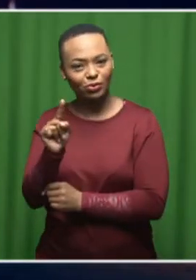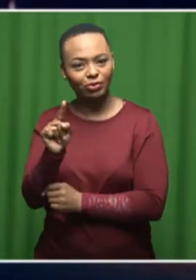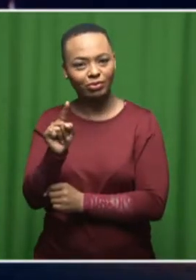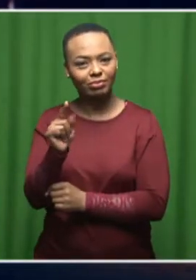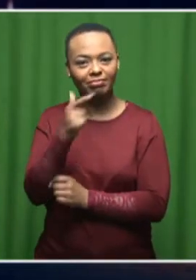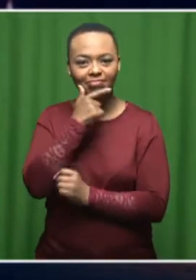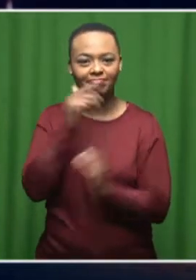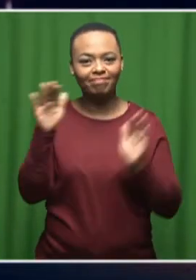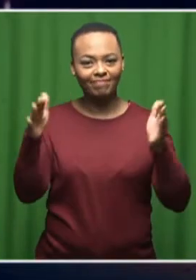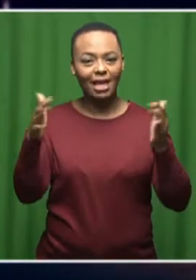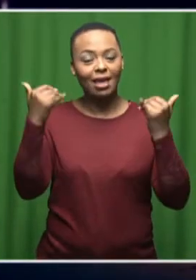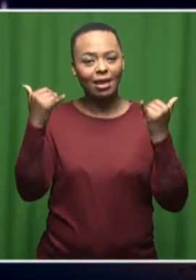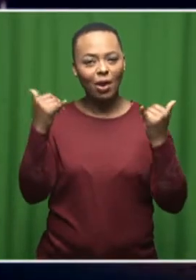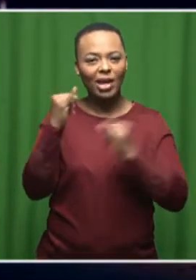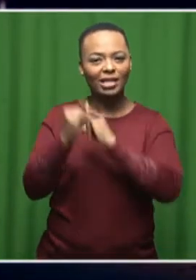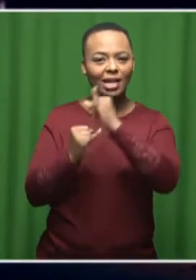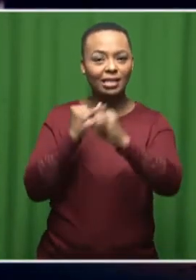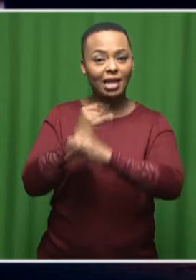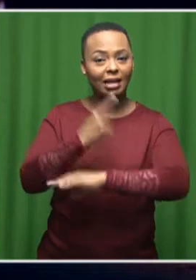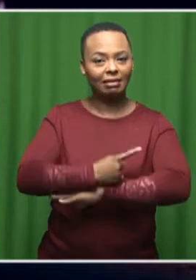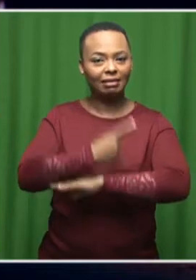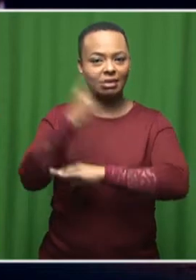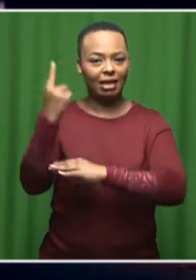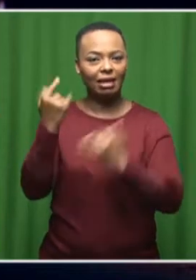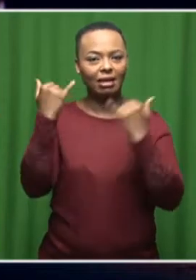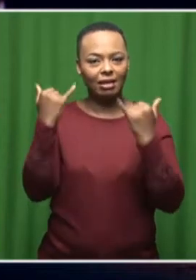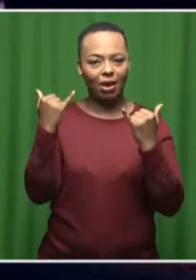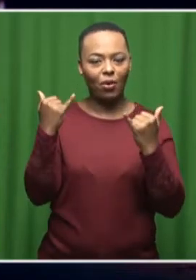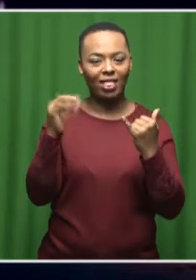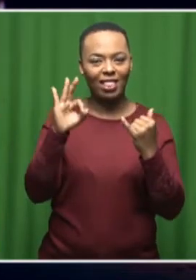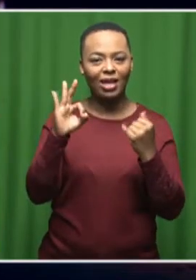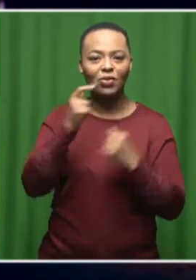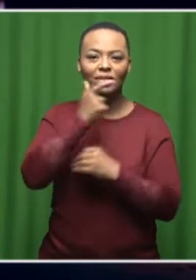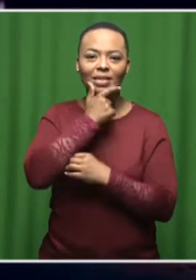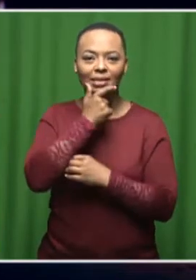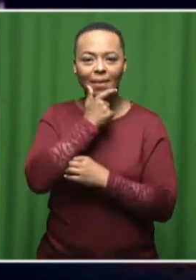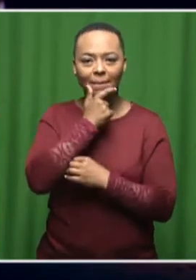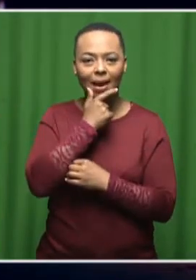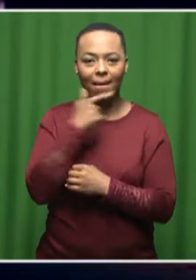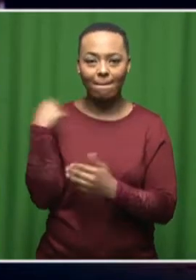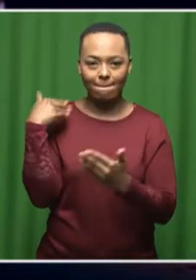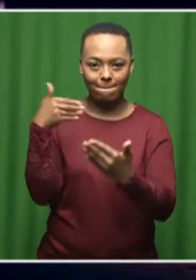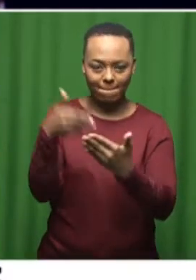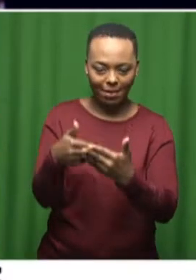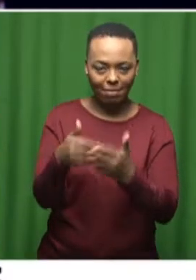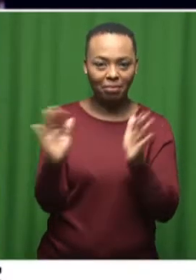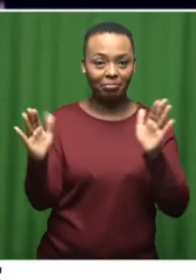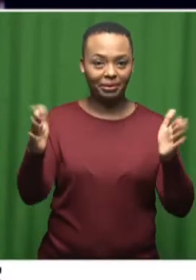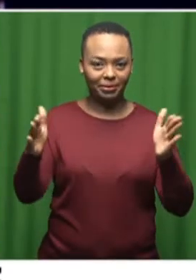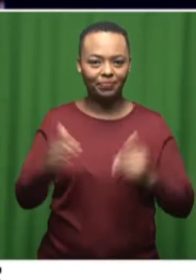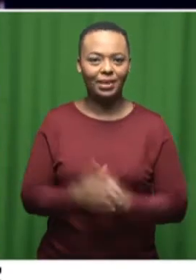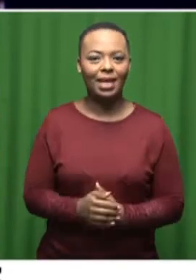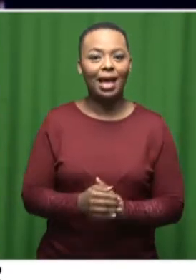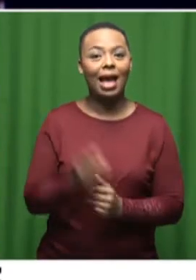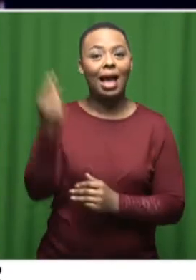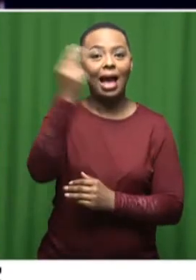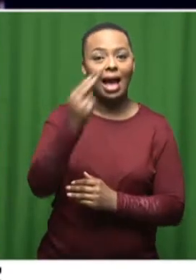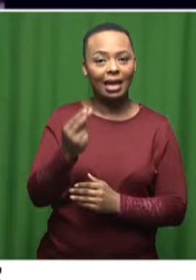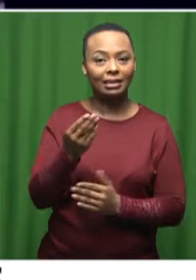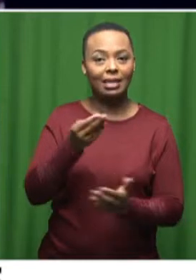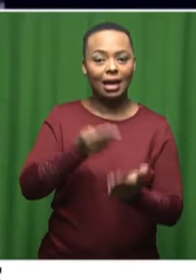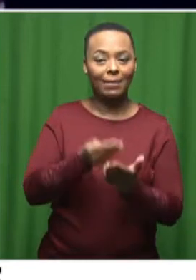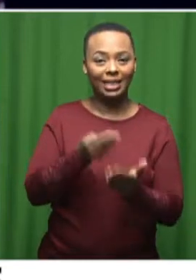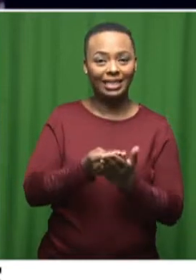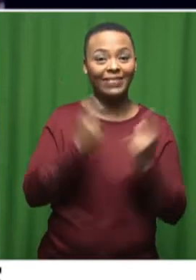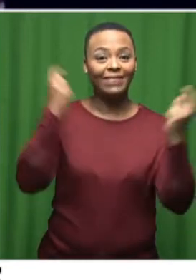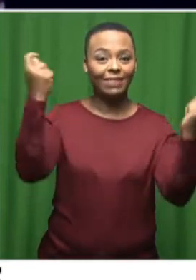of Persons with Disabilities on the 3rd of December. So to mark this, the ArtsAbility Festival